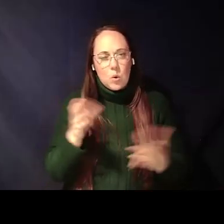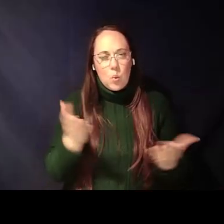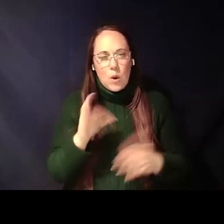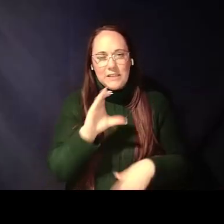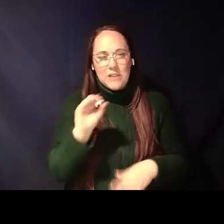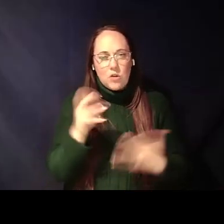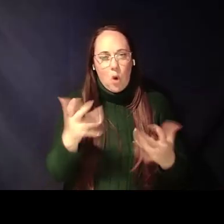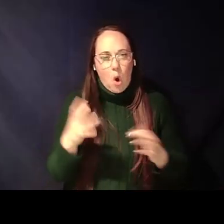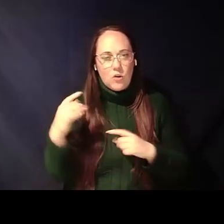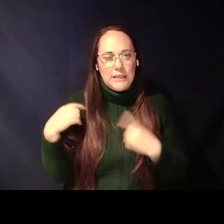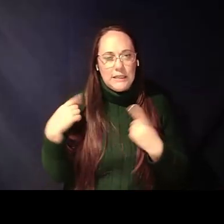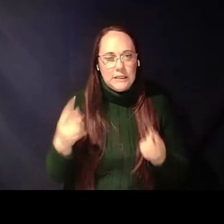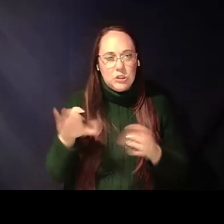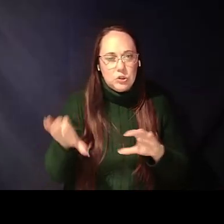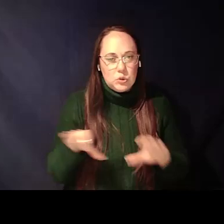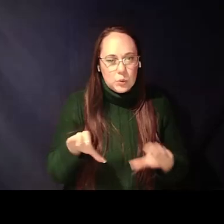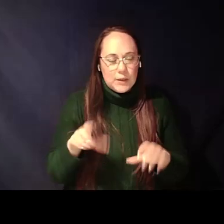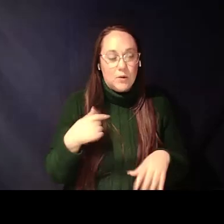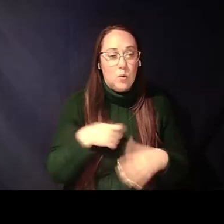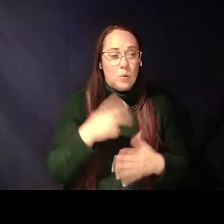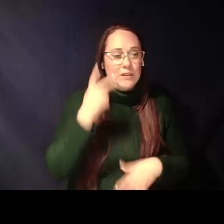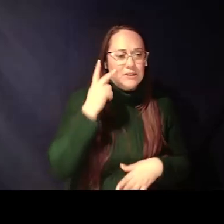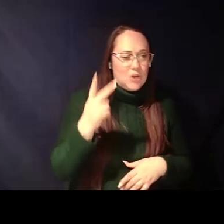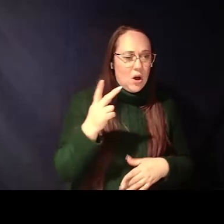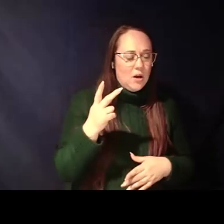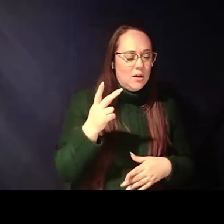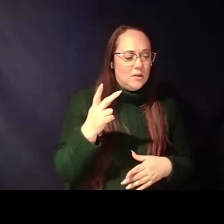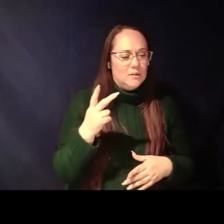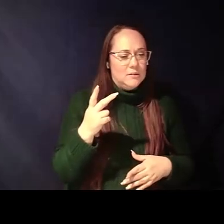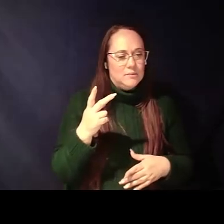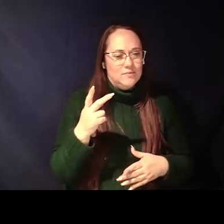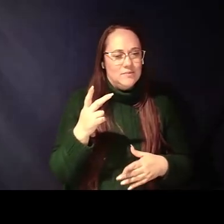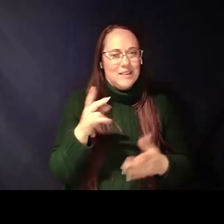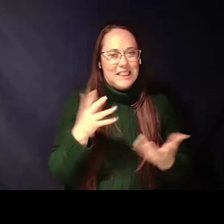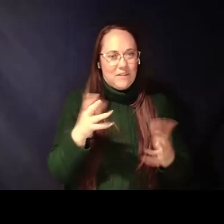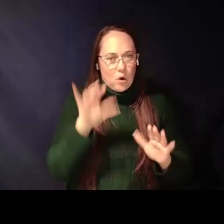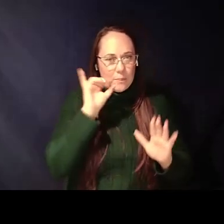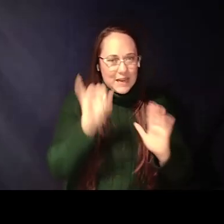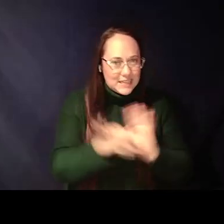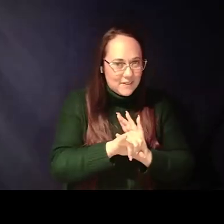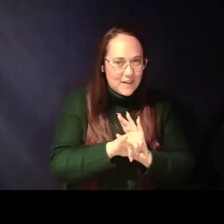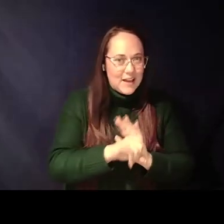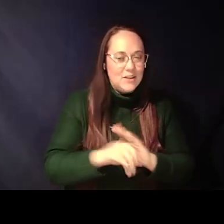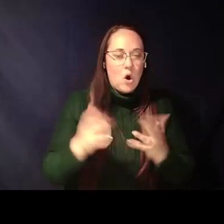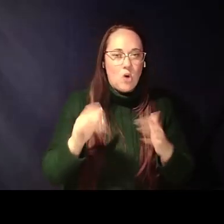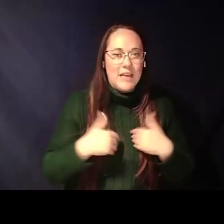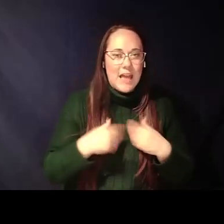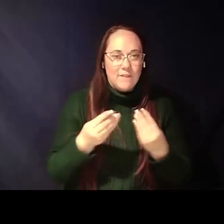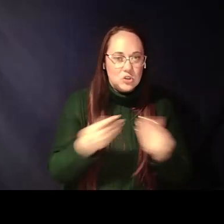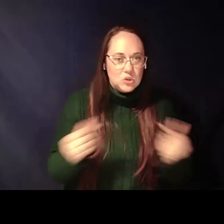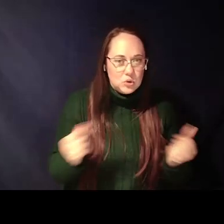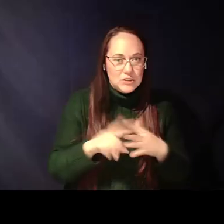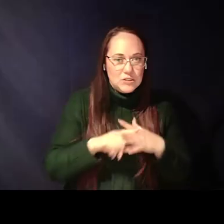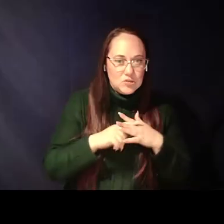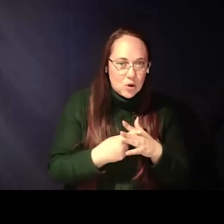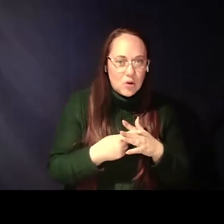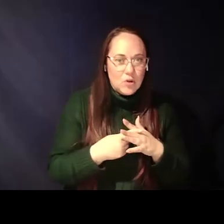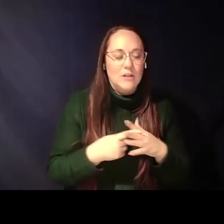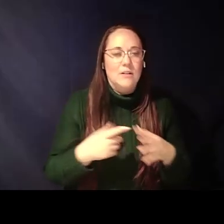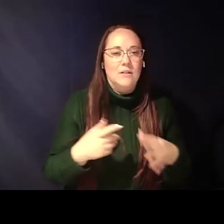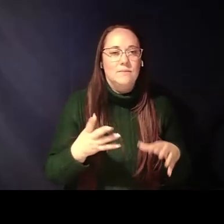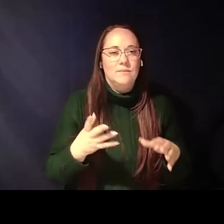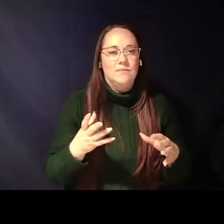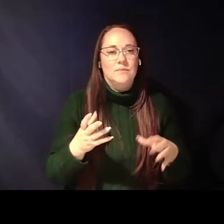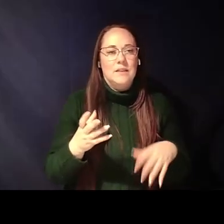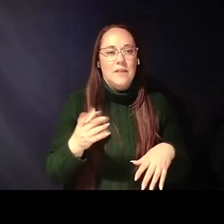doing. Some of the things that we saw, as Kevin referenced, have already been identified. There are already solutions in flight. Solutions that we looked at